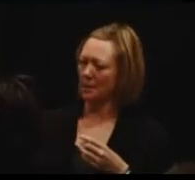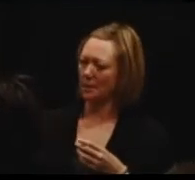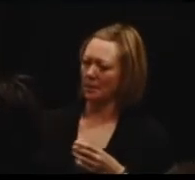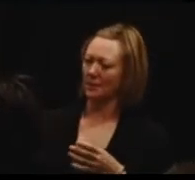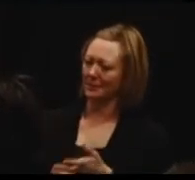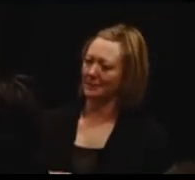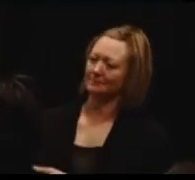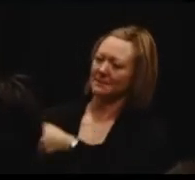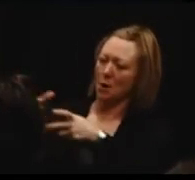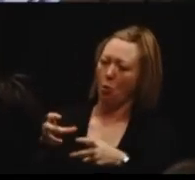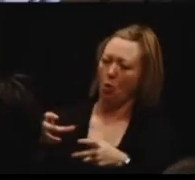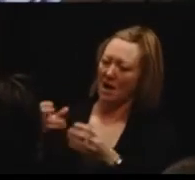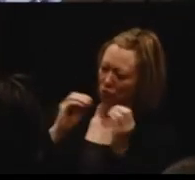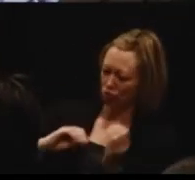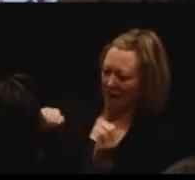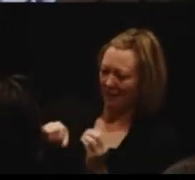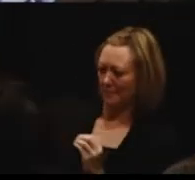base to where they need to be?